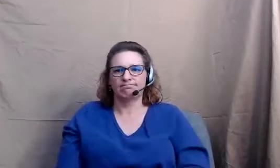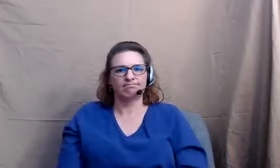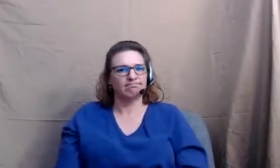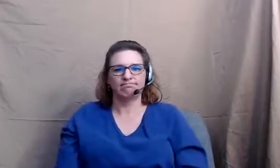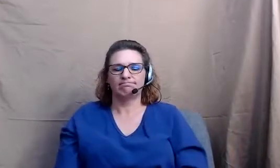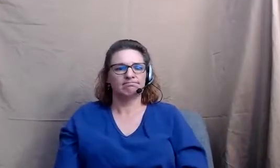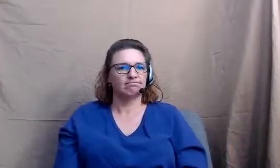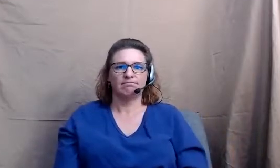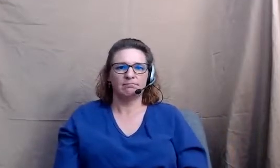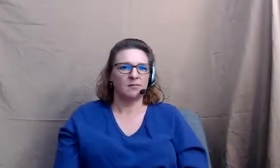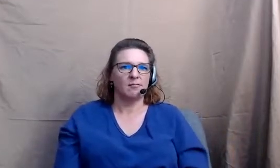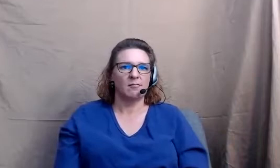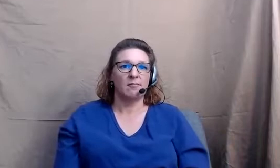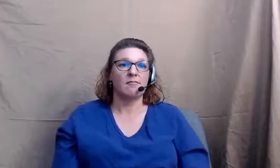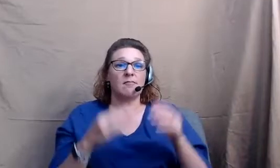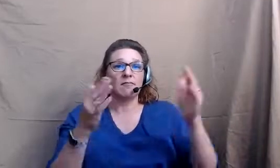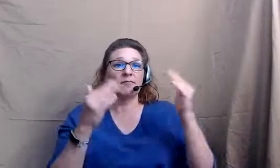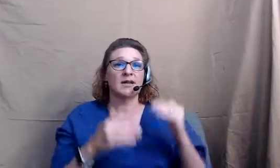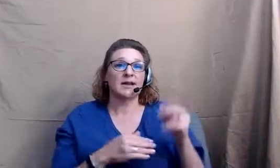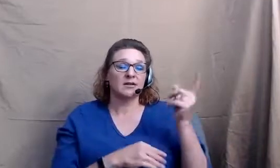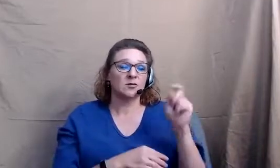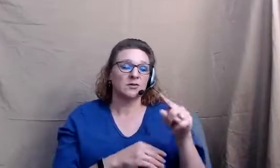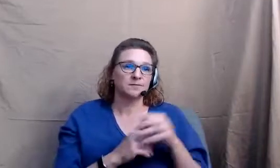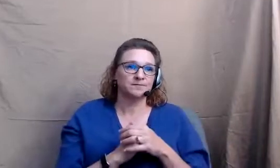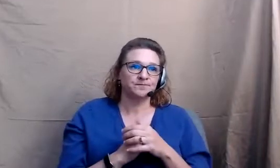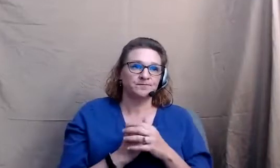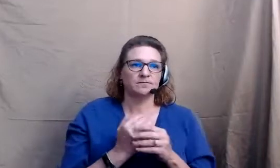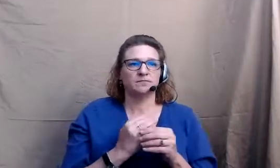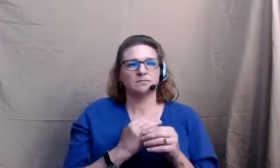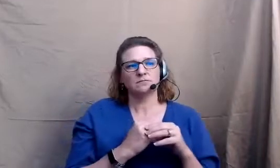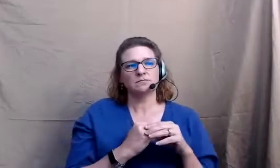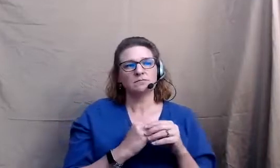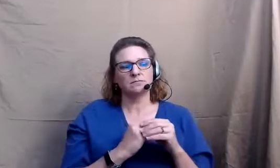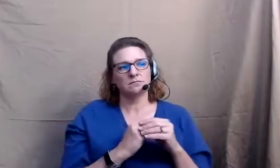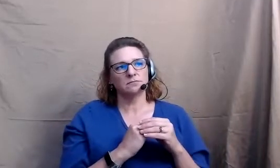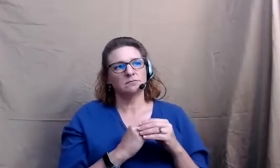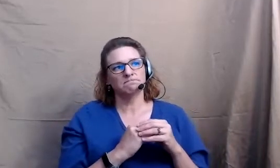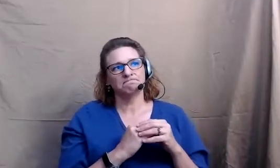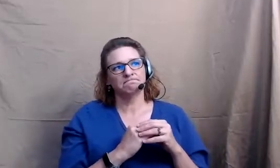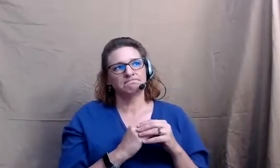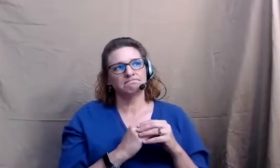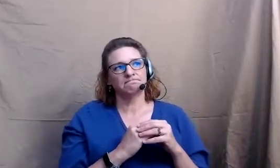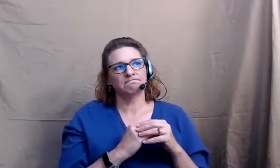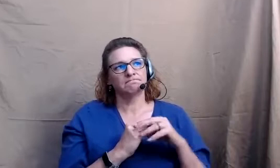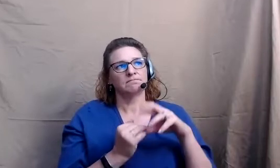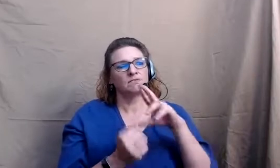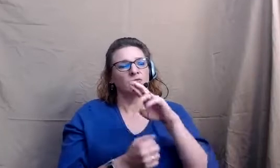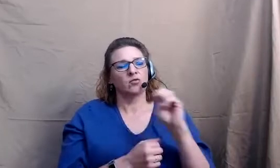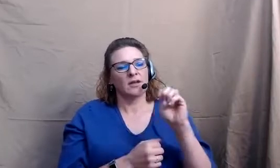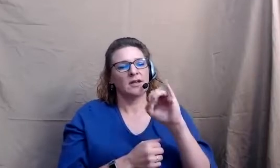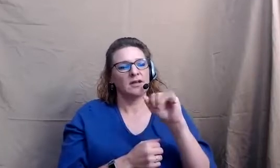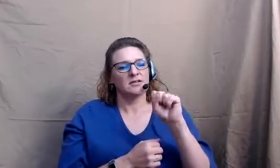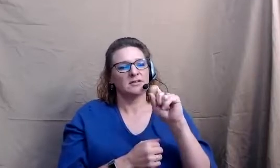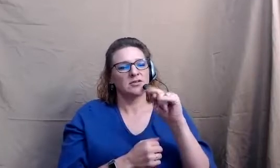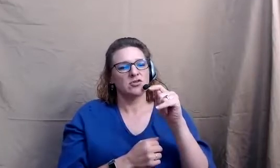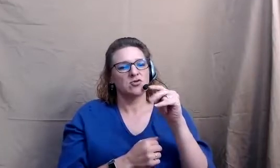Thank you. Our next question is, how far would reinstituting a safety net that